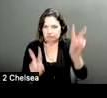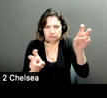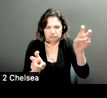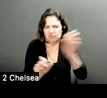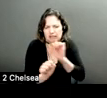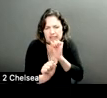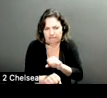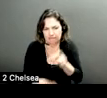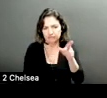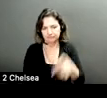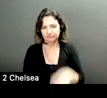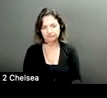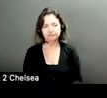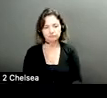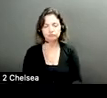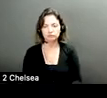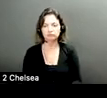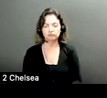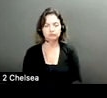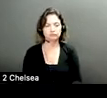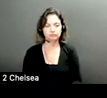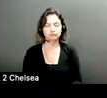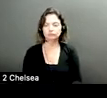me it's kind of